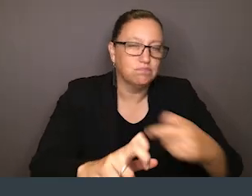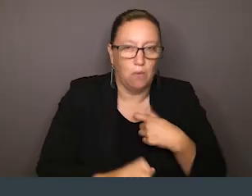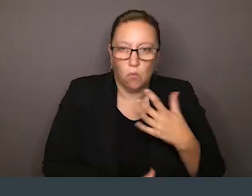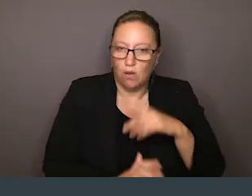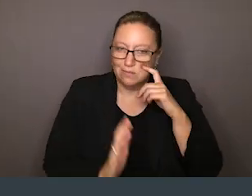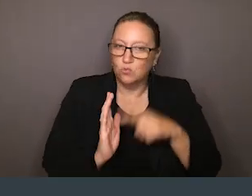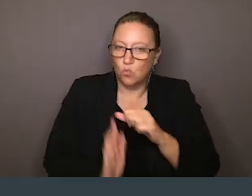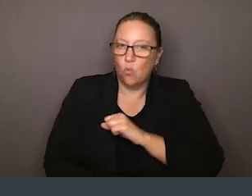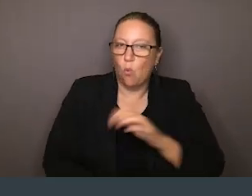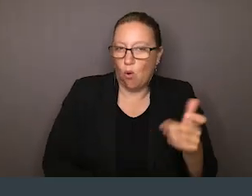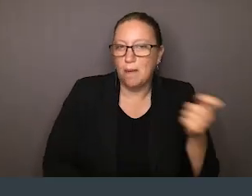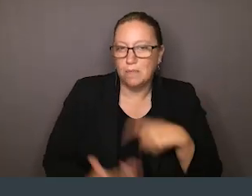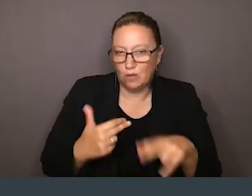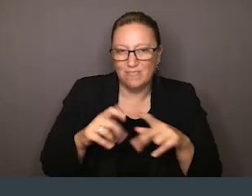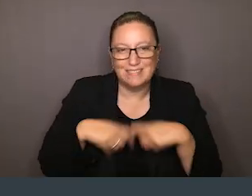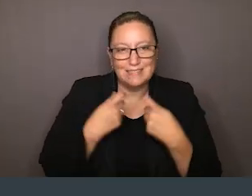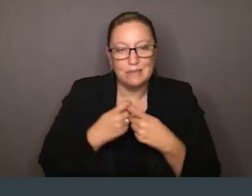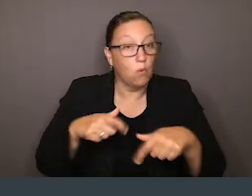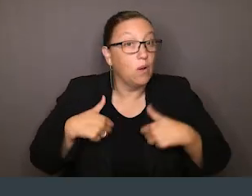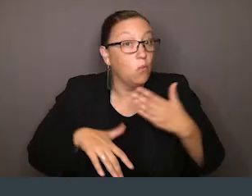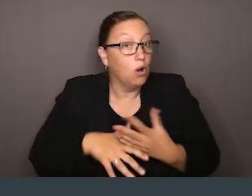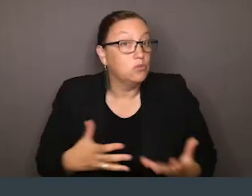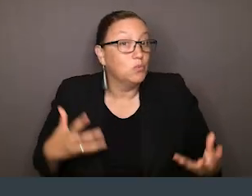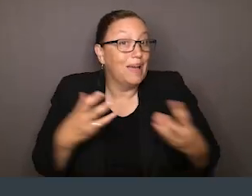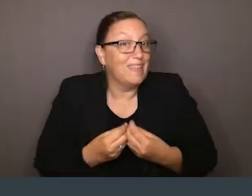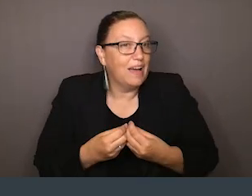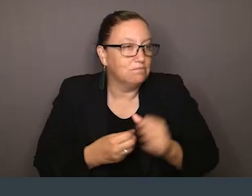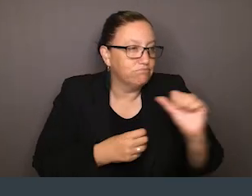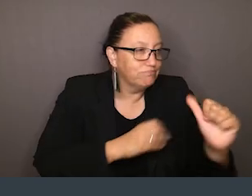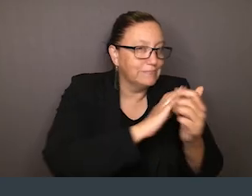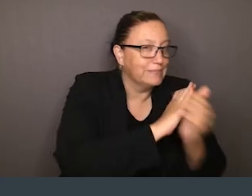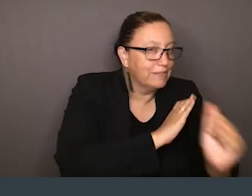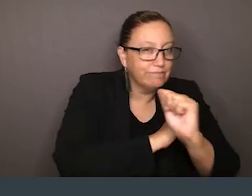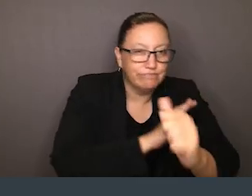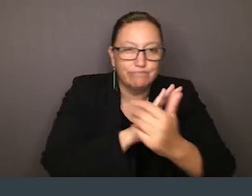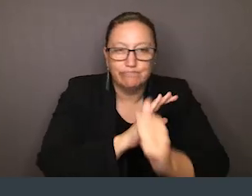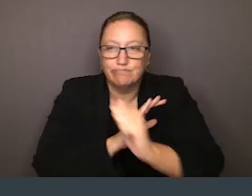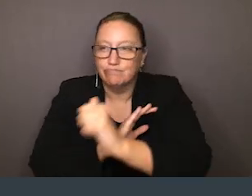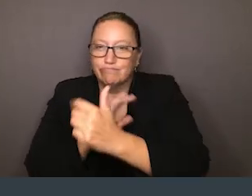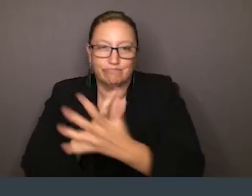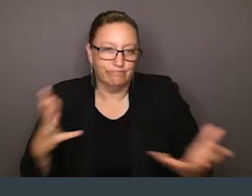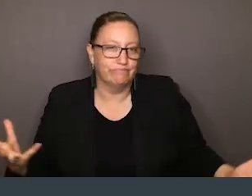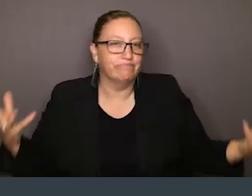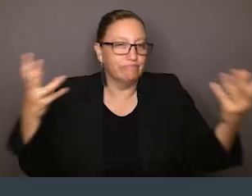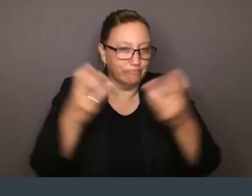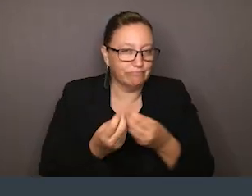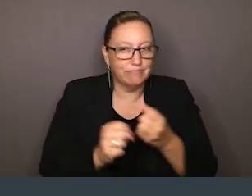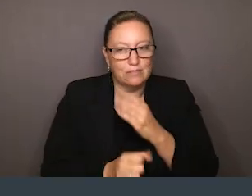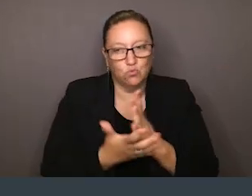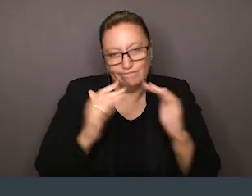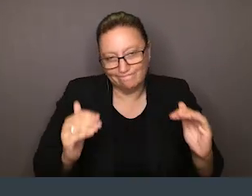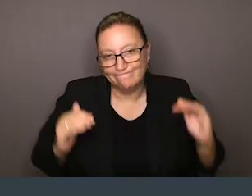of the team. We all worked together to use all of our skills to make sure that the research was